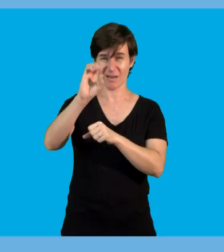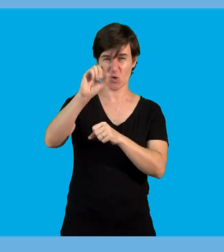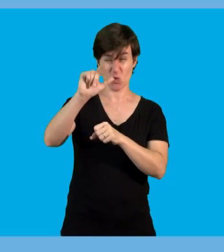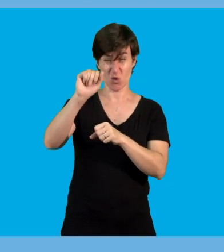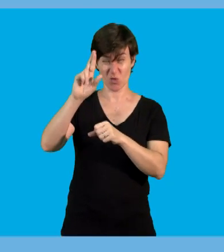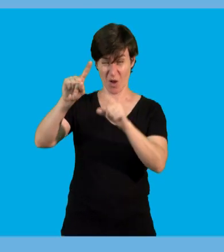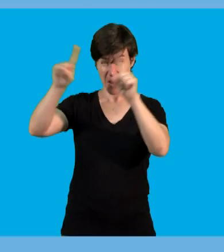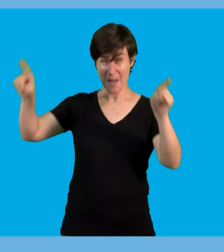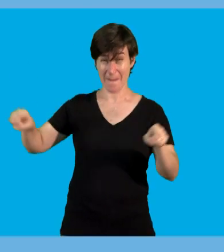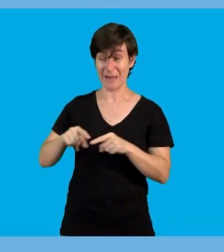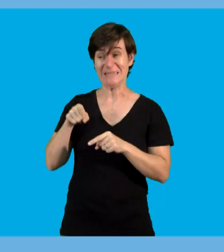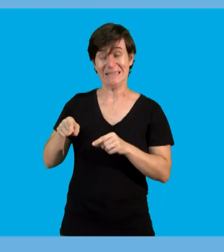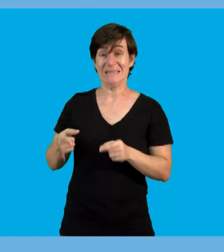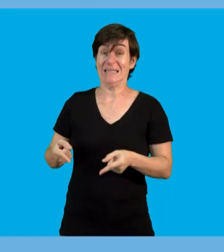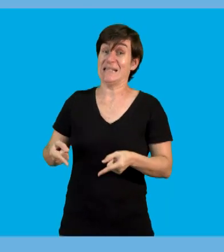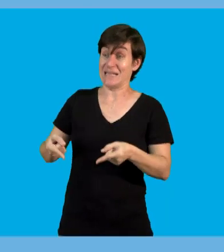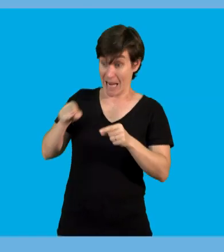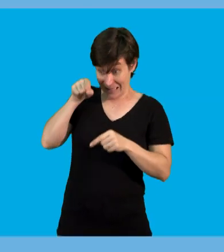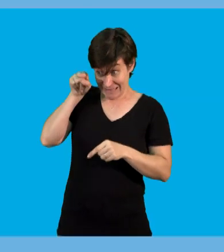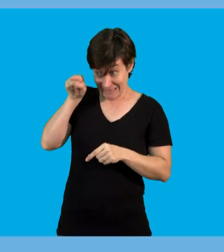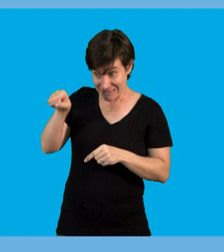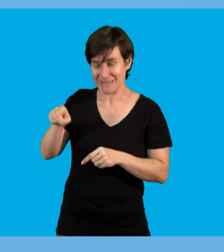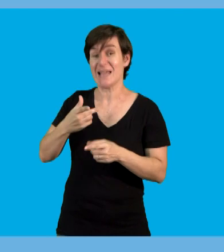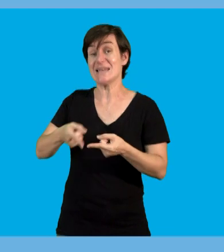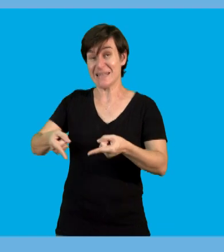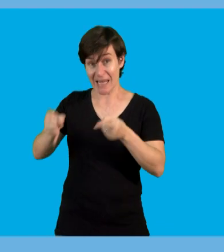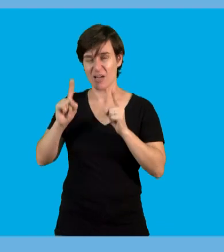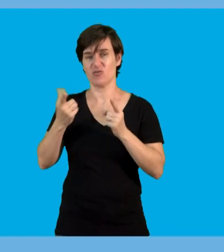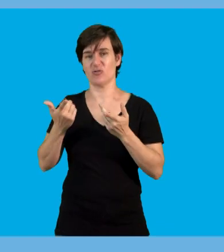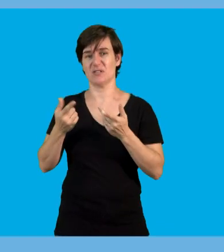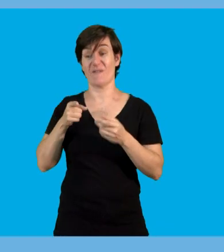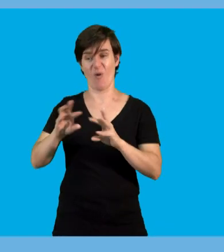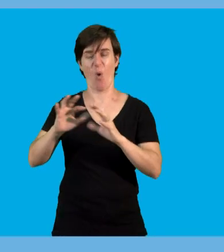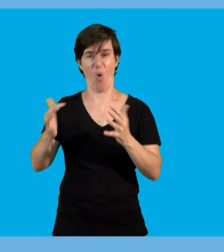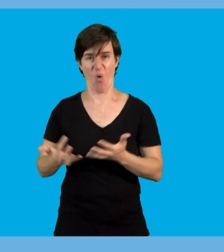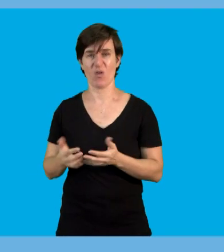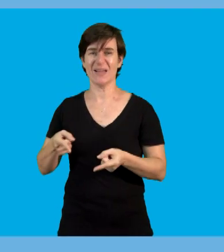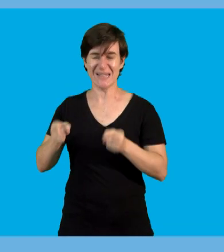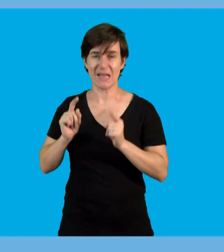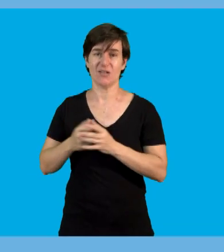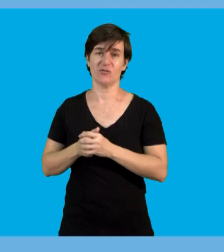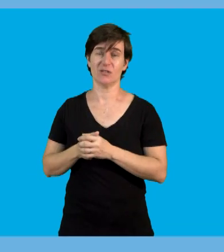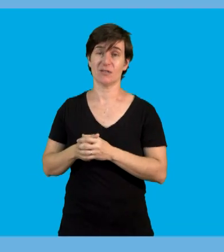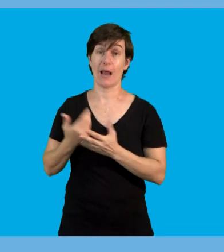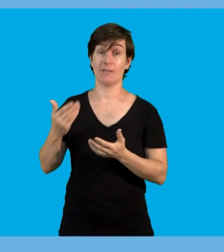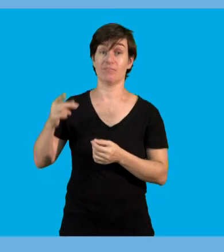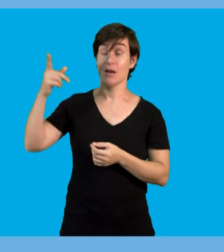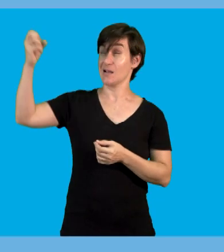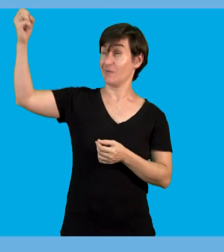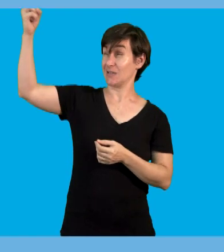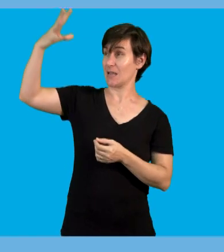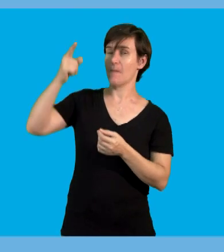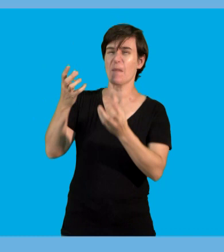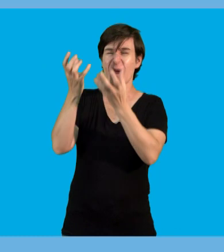needed to construct a solar panel, they are dangerous pollutants. And continuous sunshine is needed. Solar